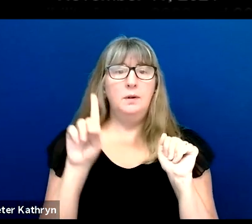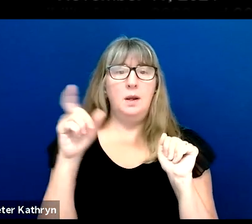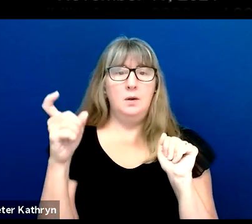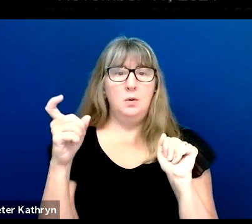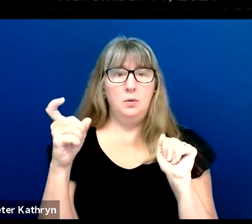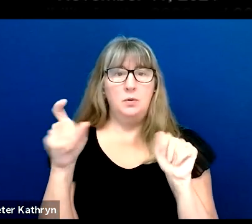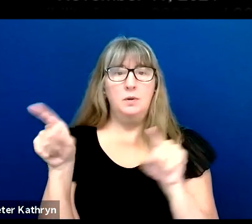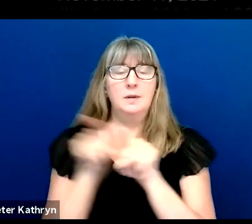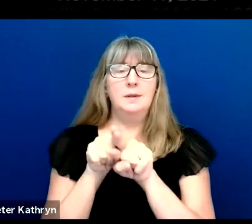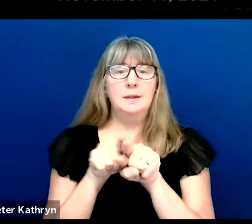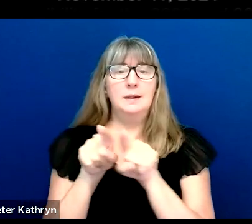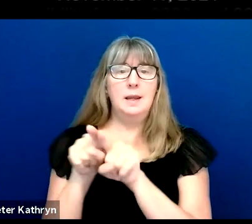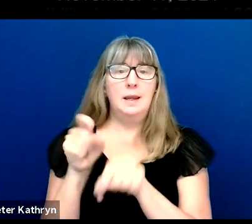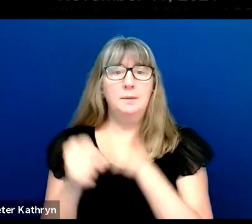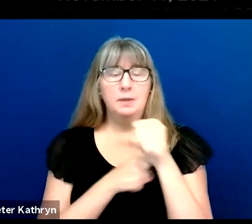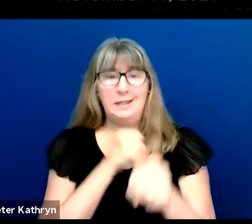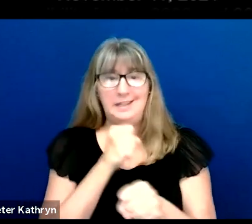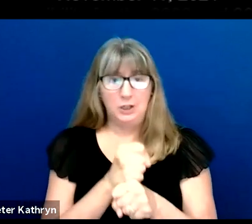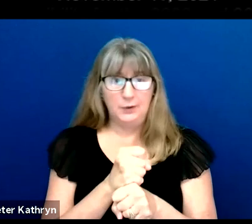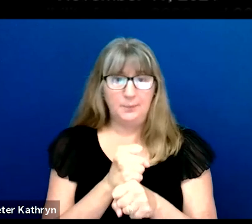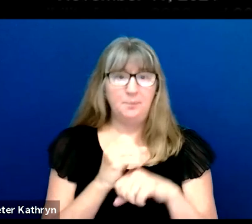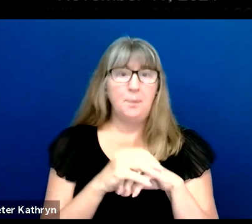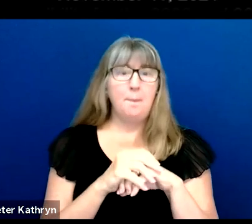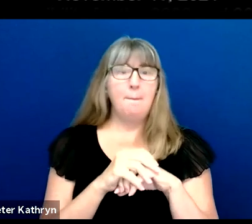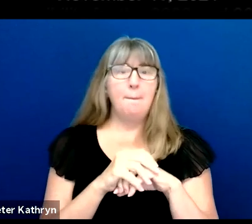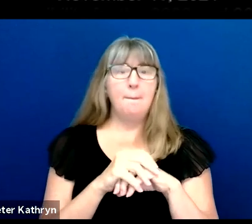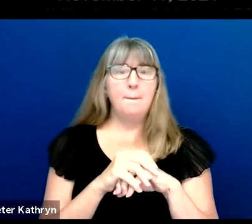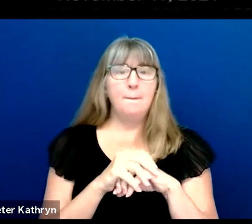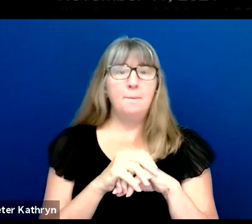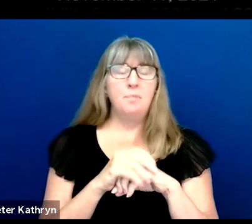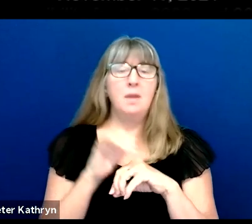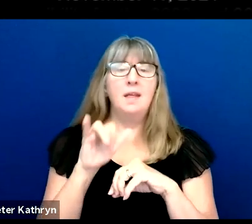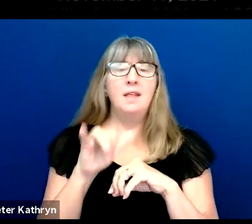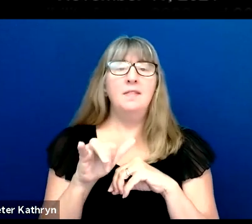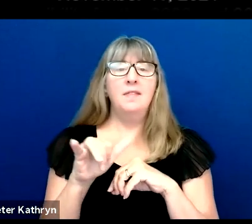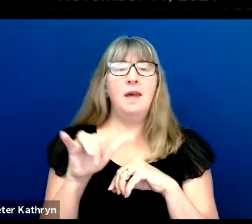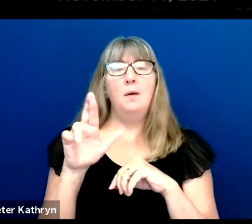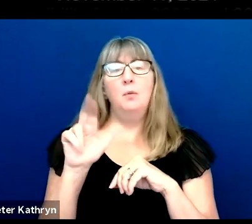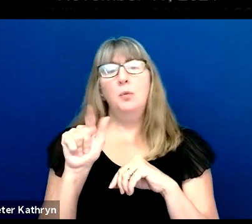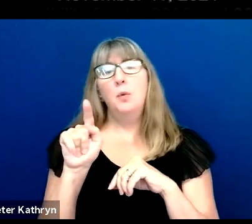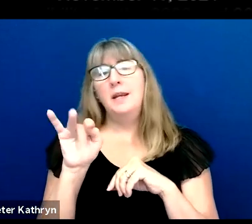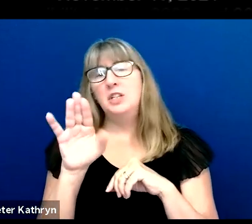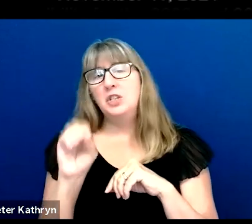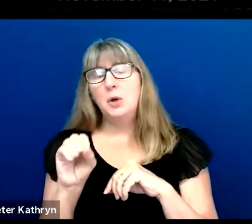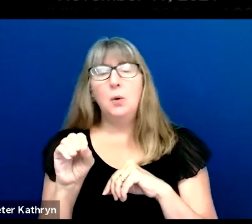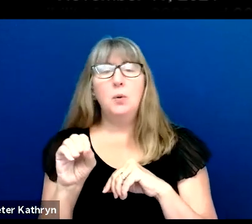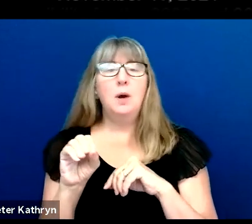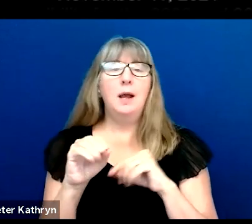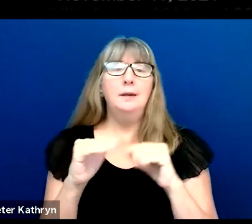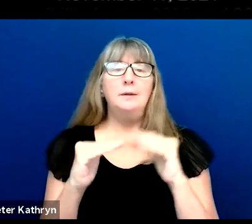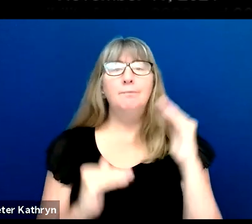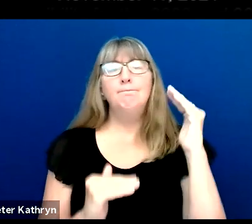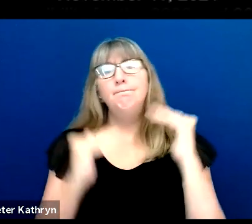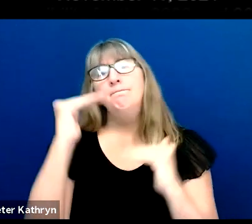that same year, that ratio has fluctuated and decreased to 1.1 to